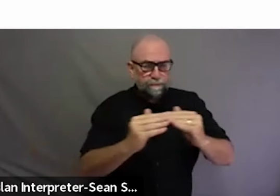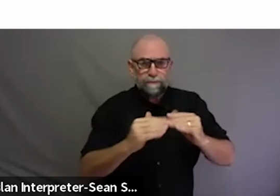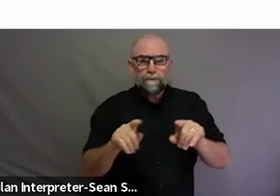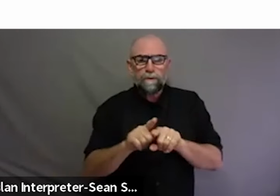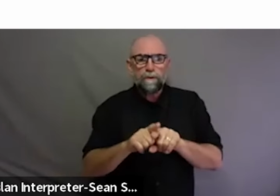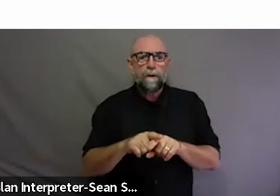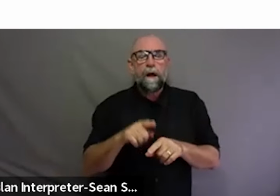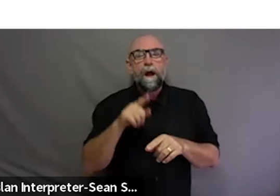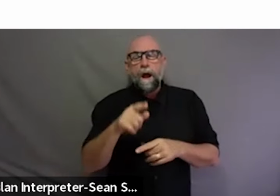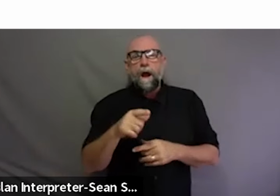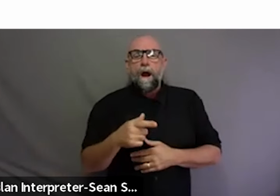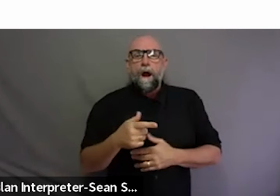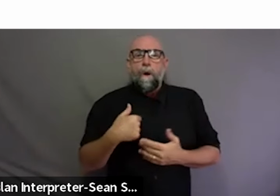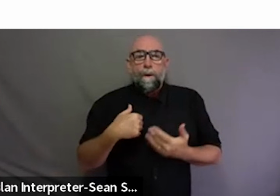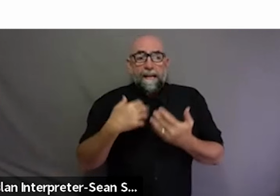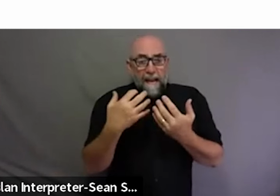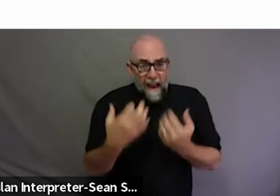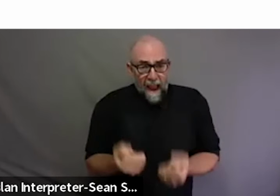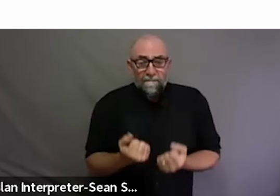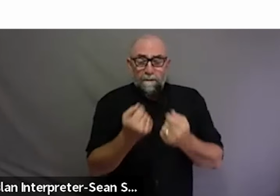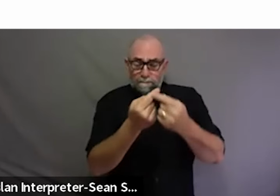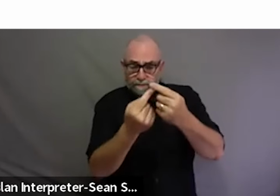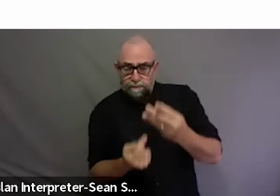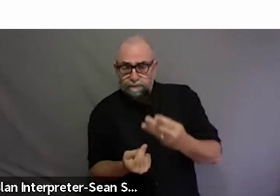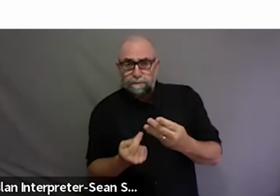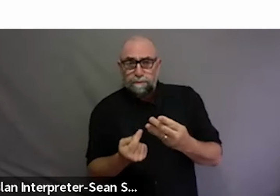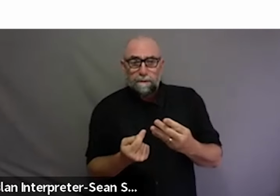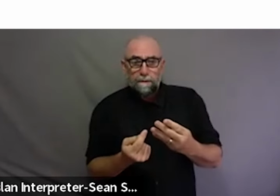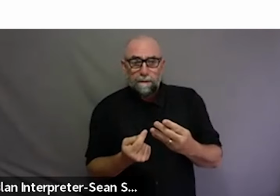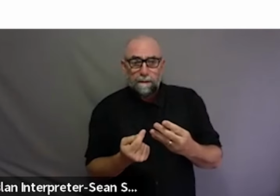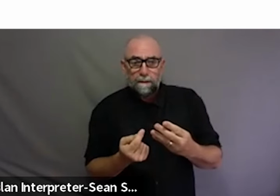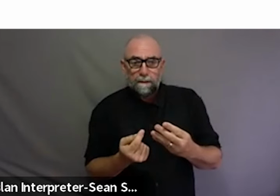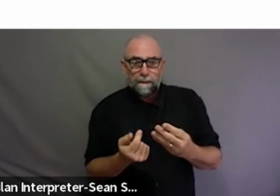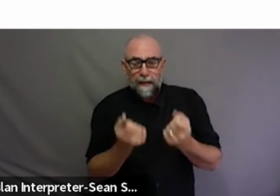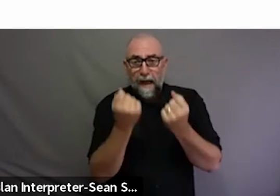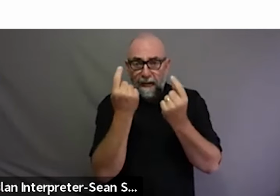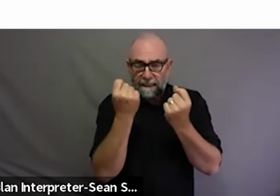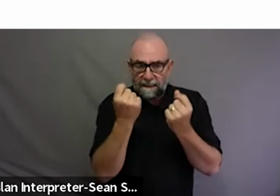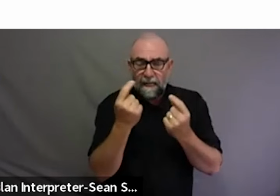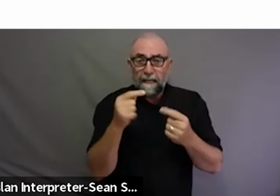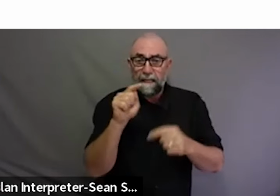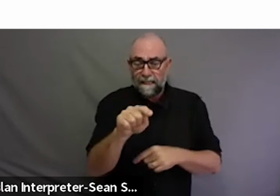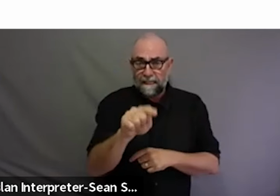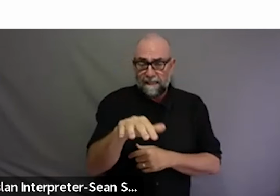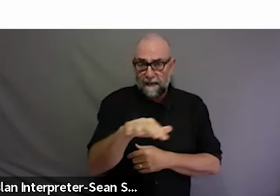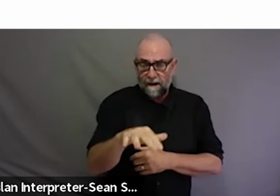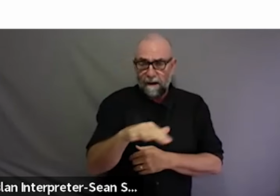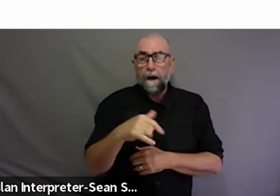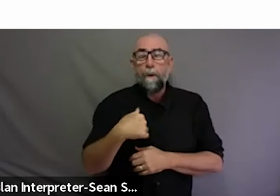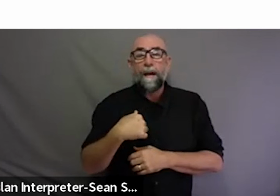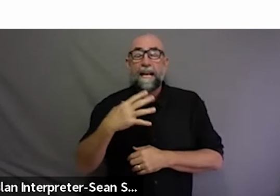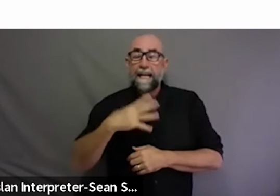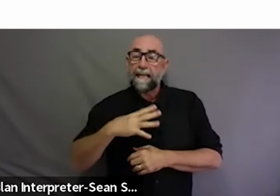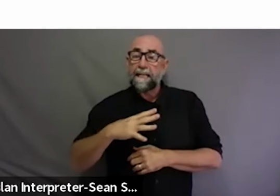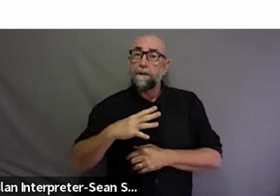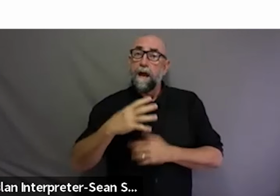of the recommendations participants identified are what I'd simply describe as best practice in